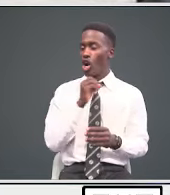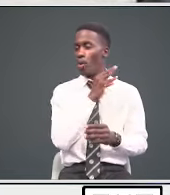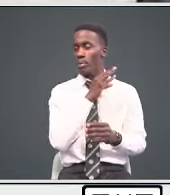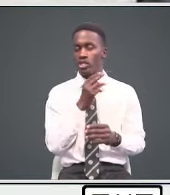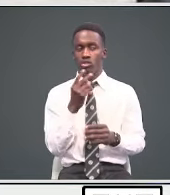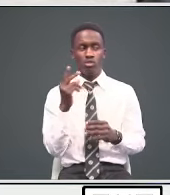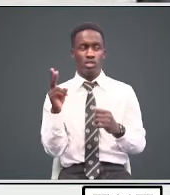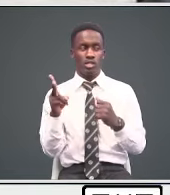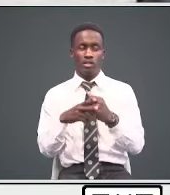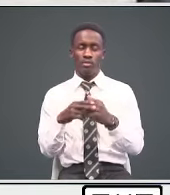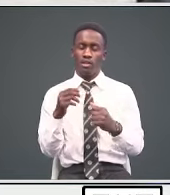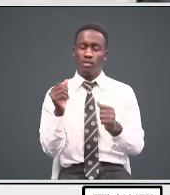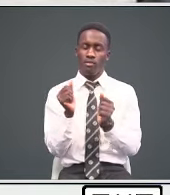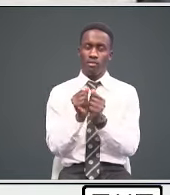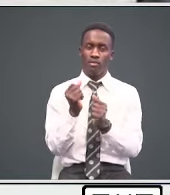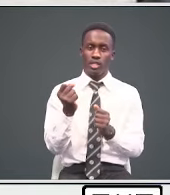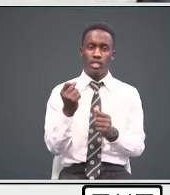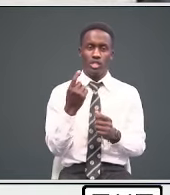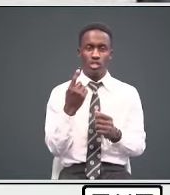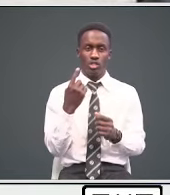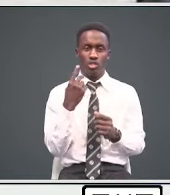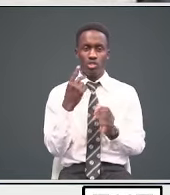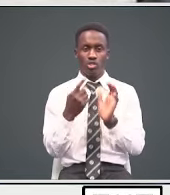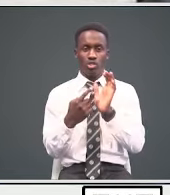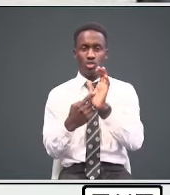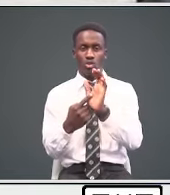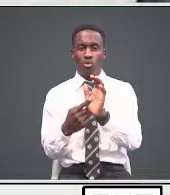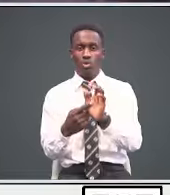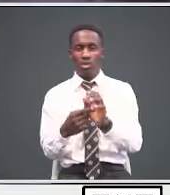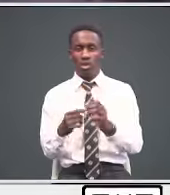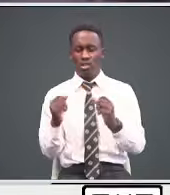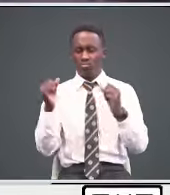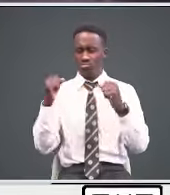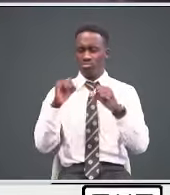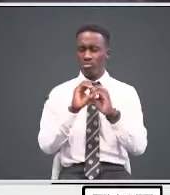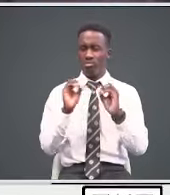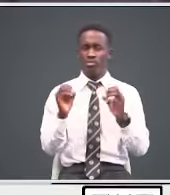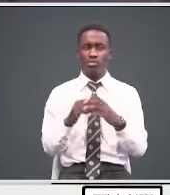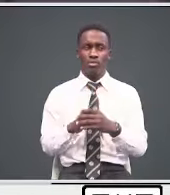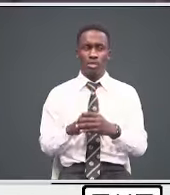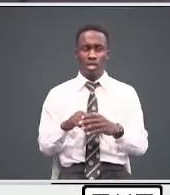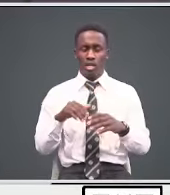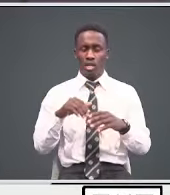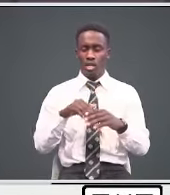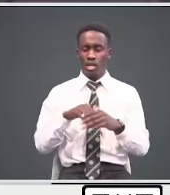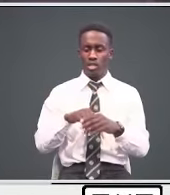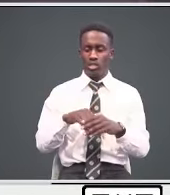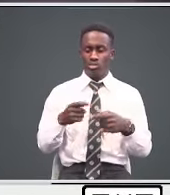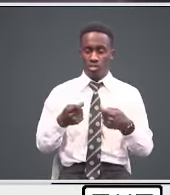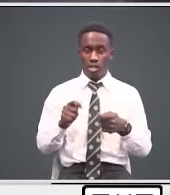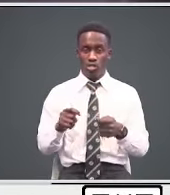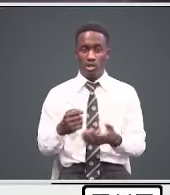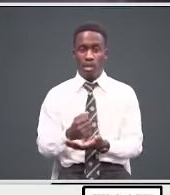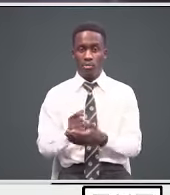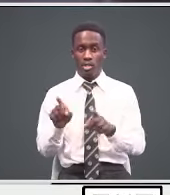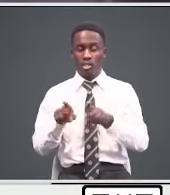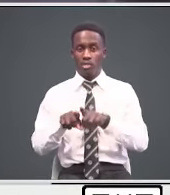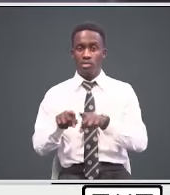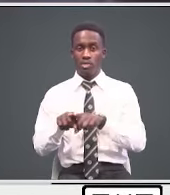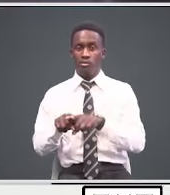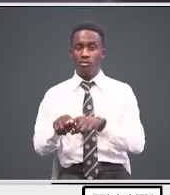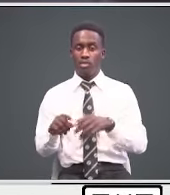715, indicating a growing discontent among members. In a bid to address these challenges, Cabinet Secretary for